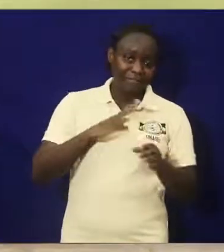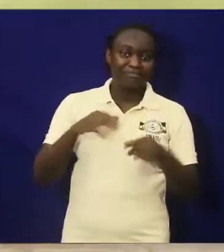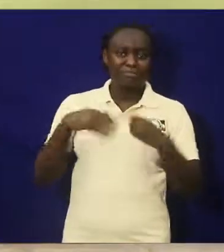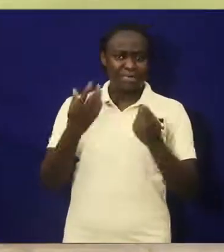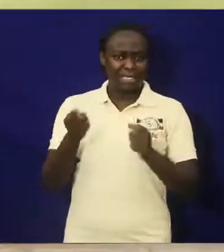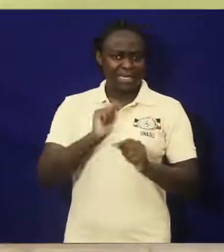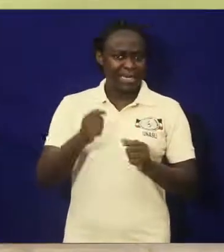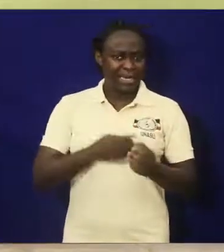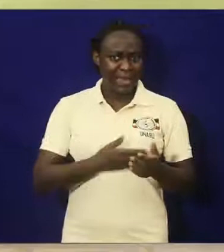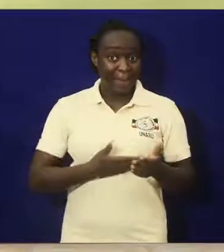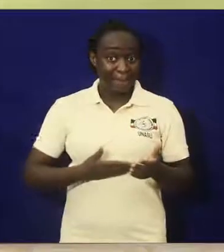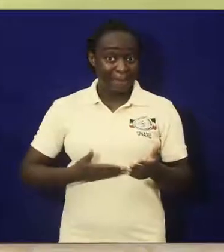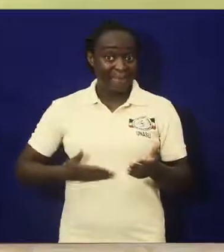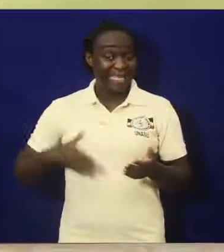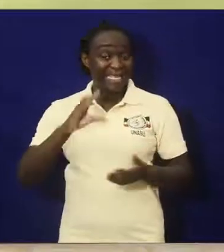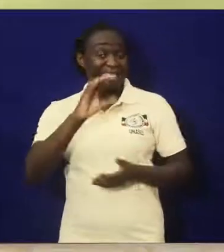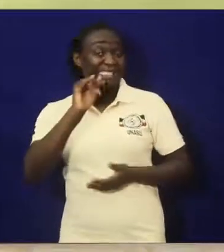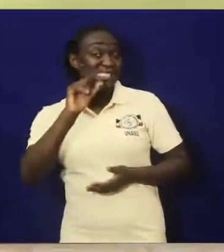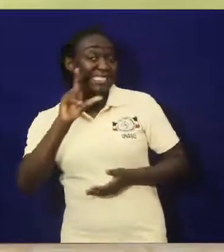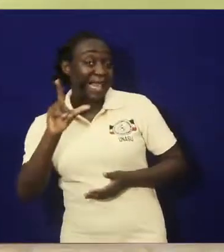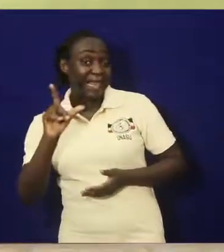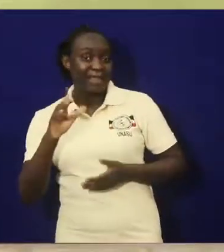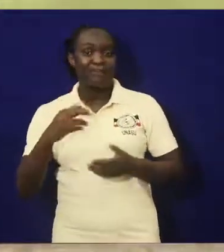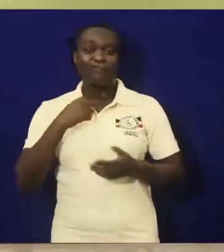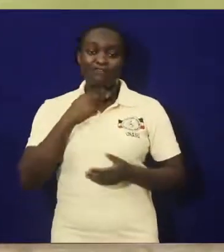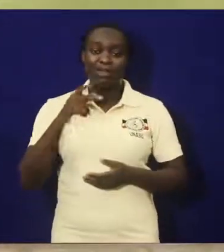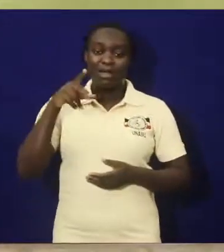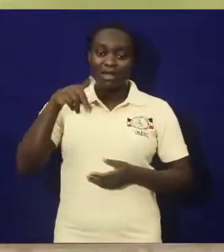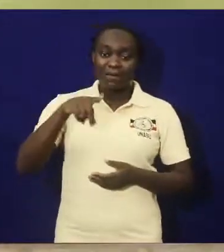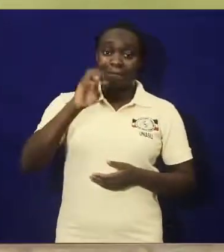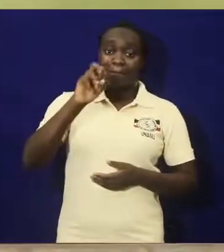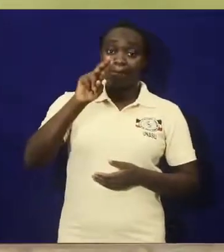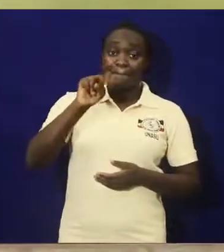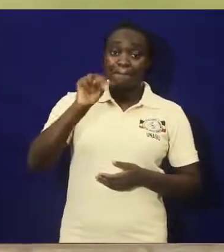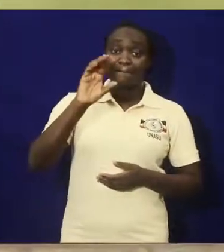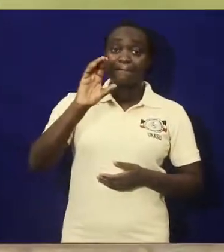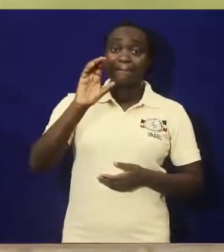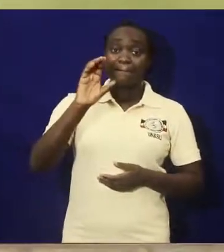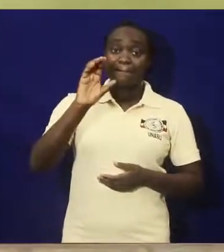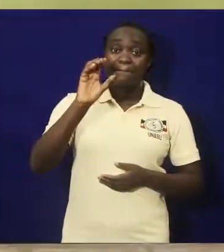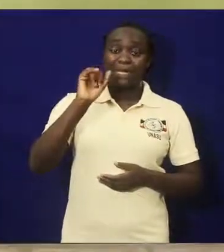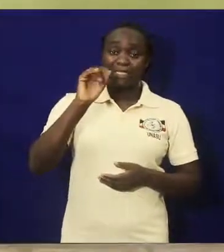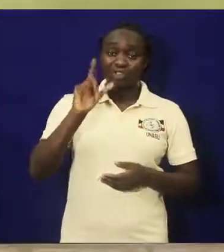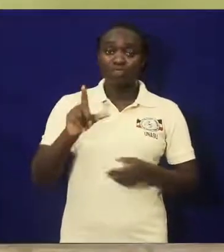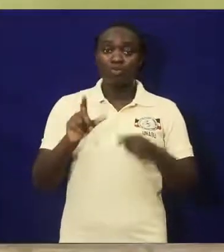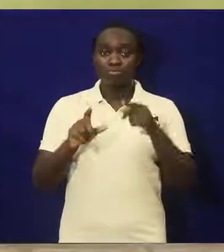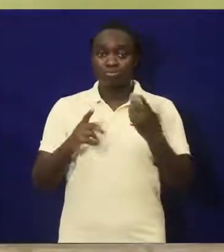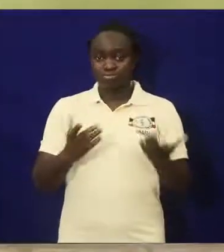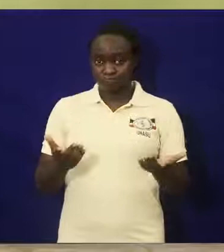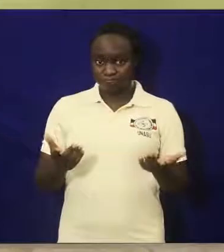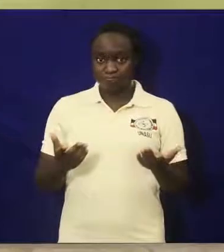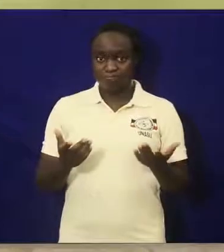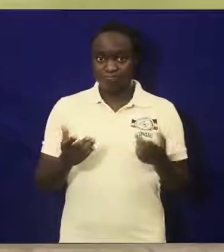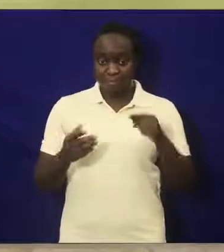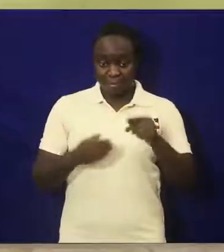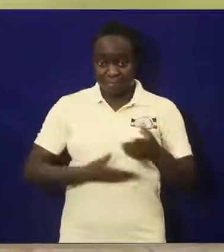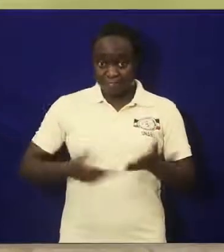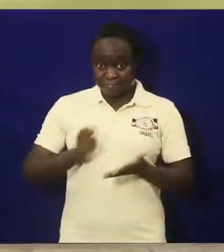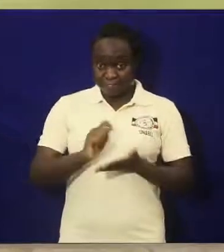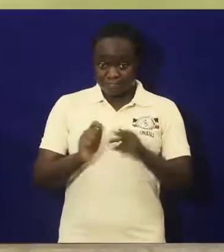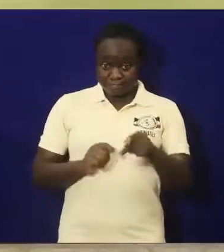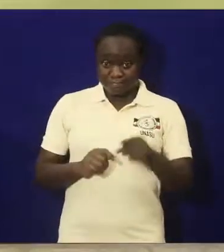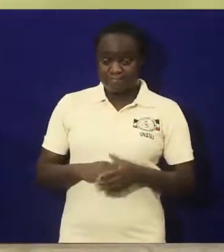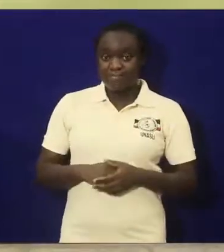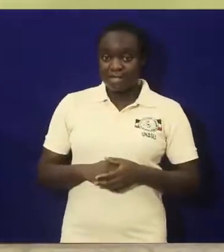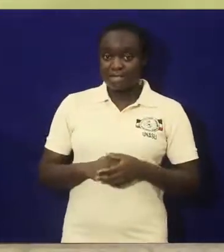remind you, it's not a pencil. It is a pencil. You can ask Dad to look up the